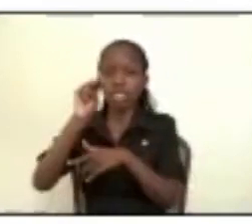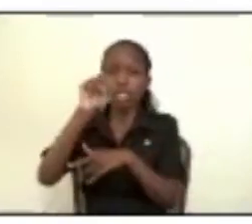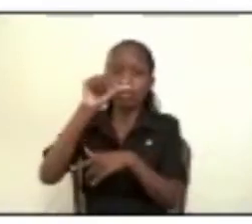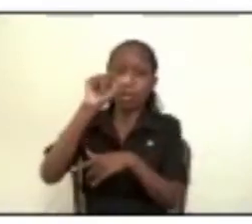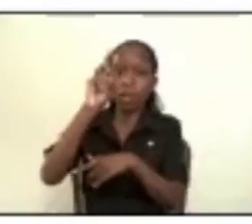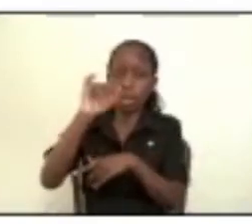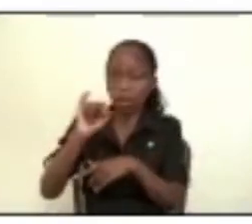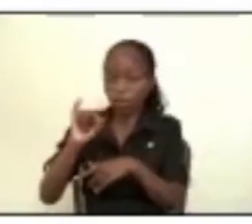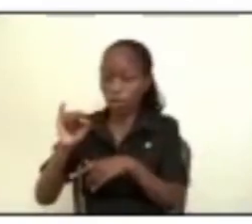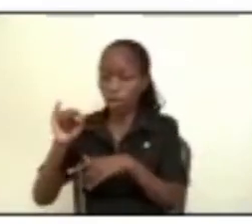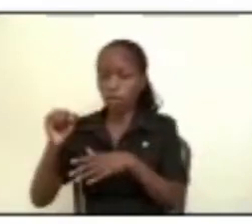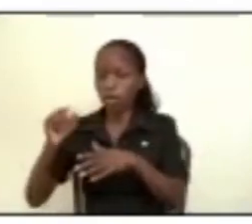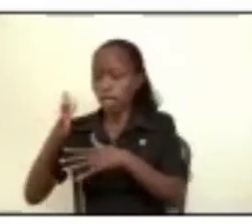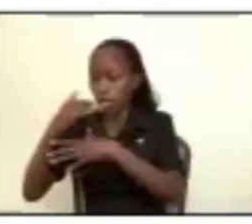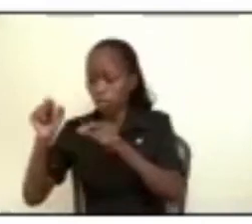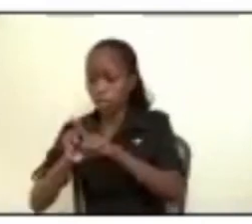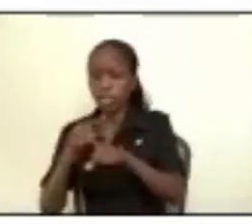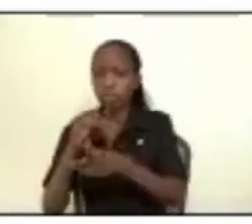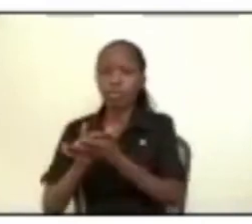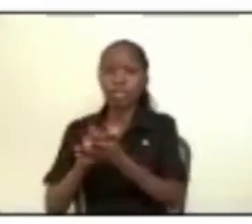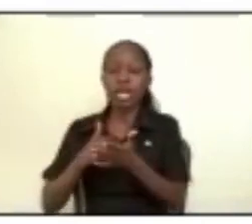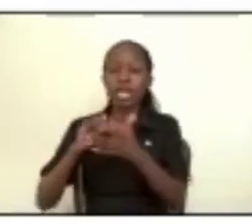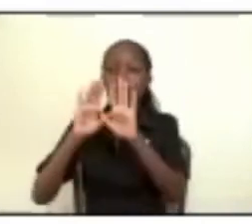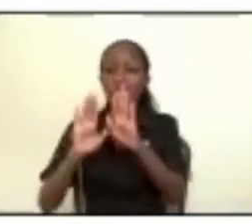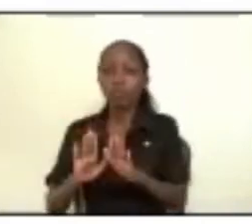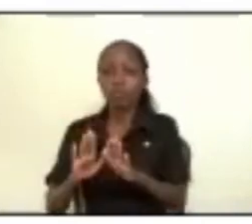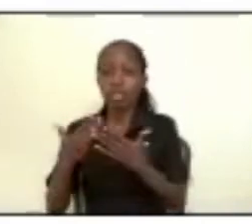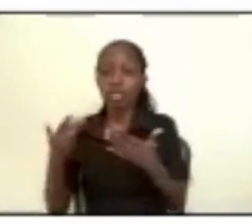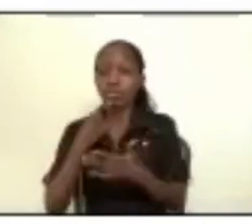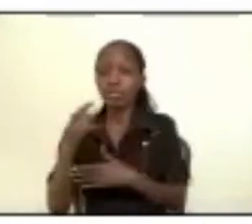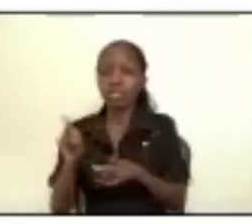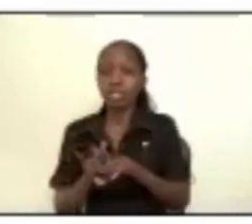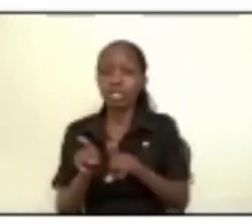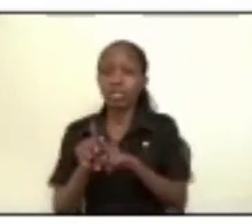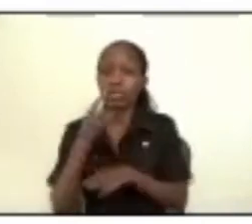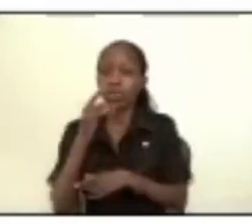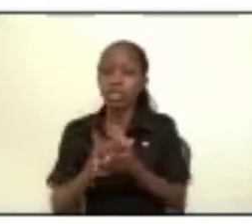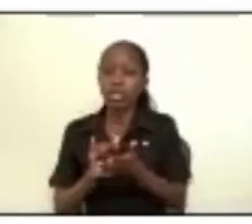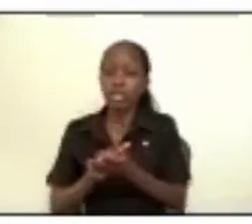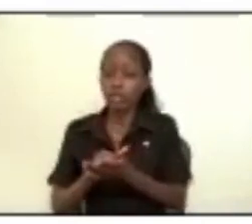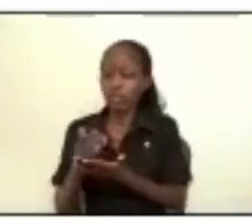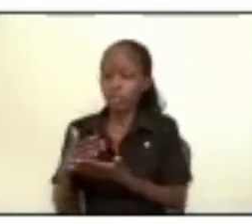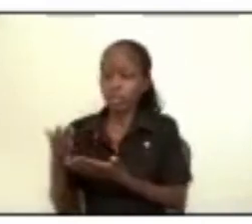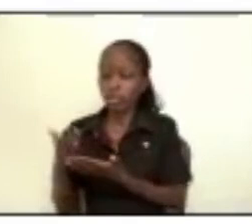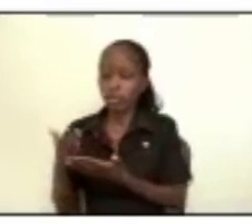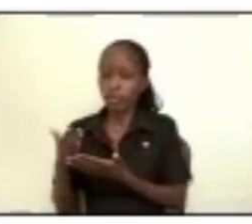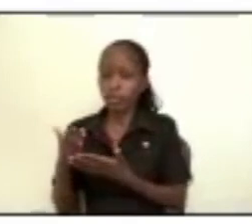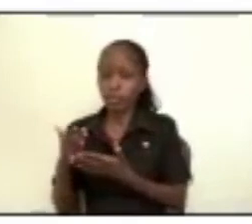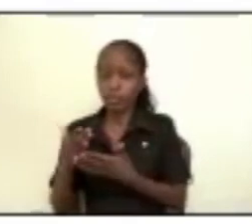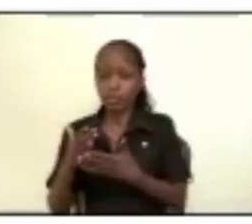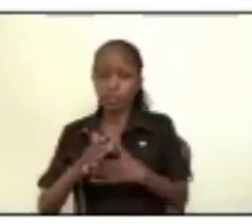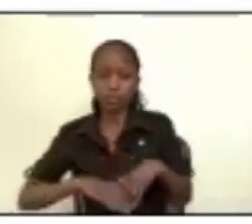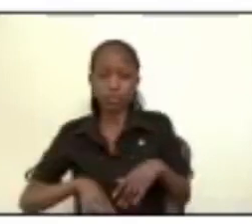very important point to note, and that he was actually giving the Western world, a